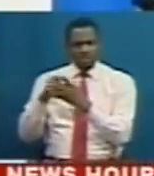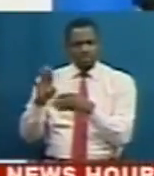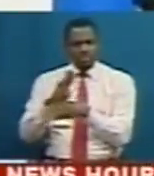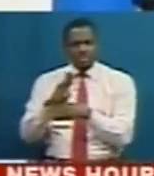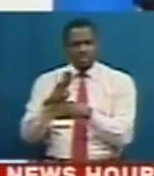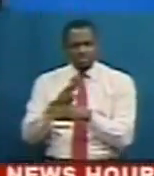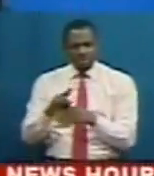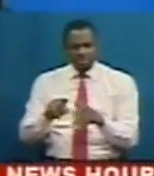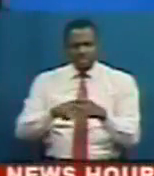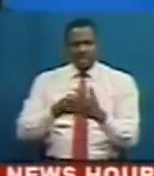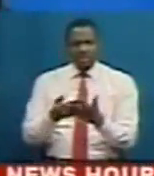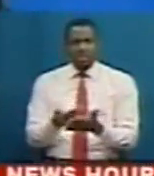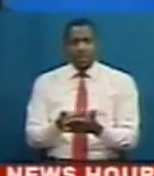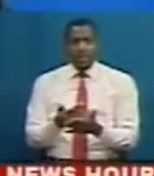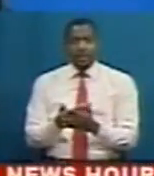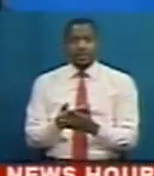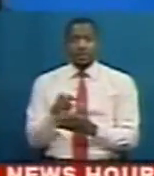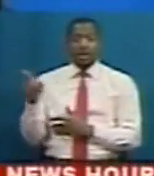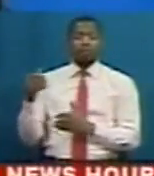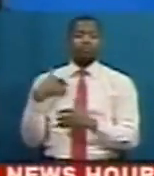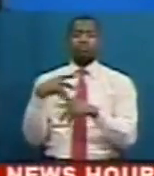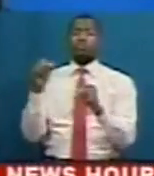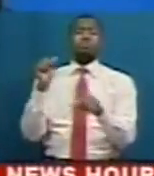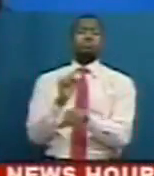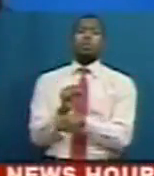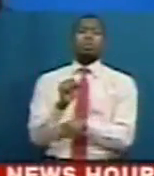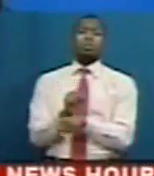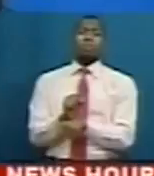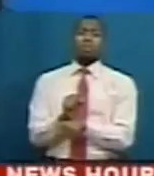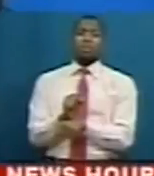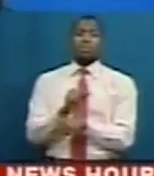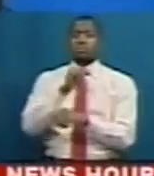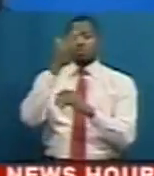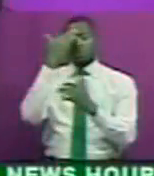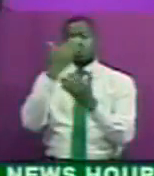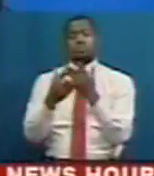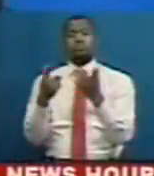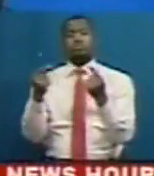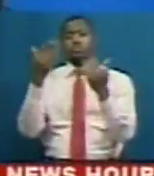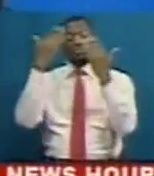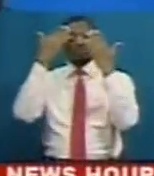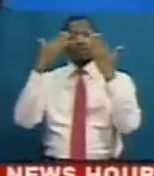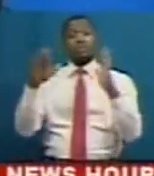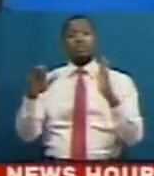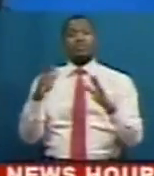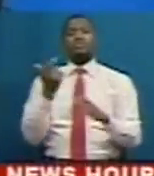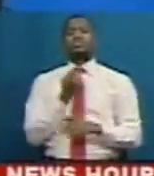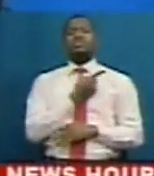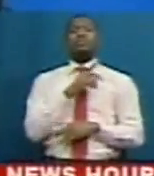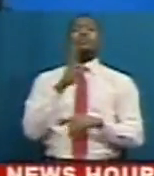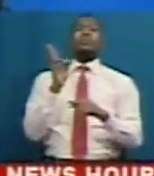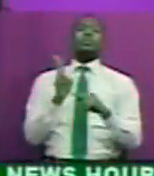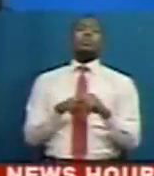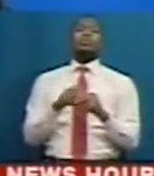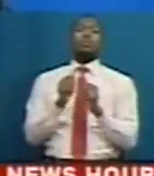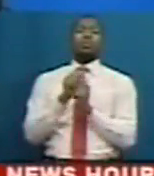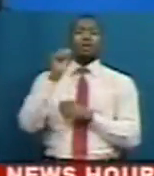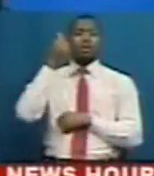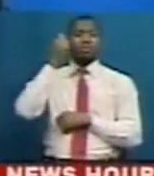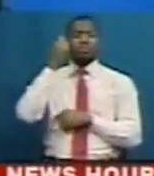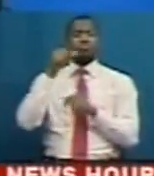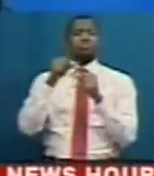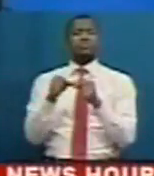from humble beginnings. She didn't have a job, she didn't know what to do, and she was sitting with her